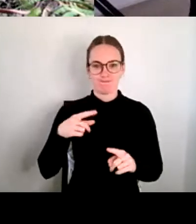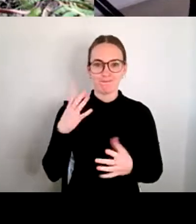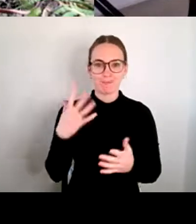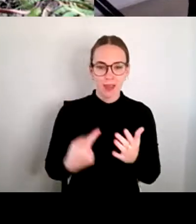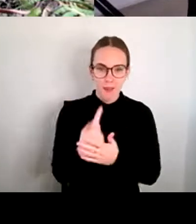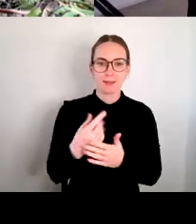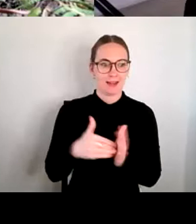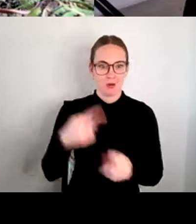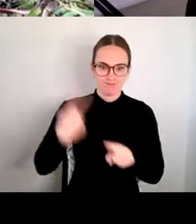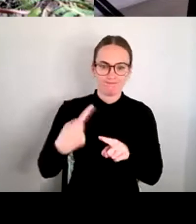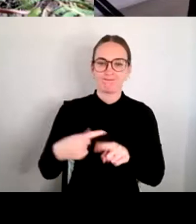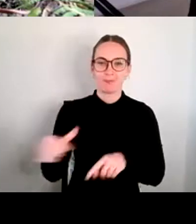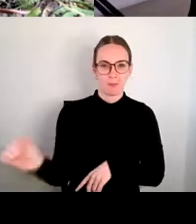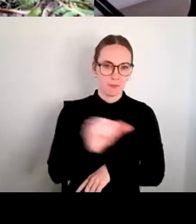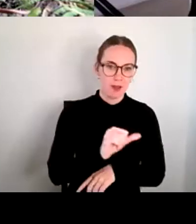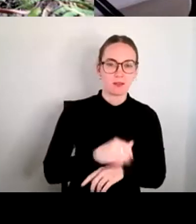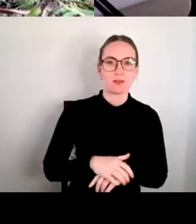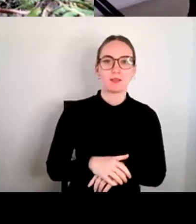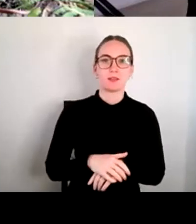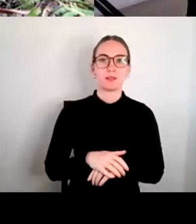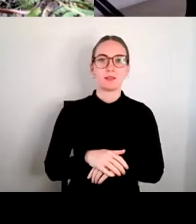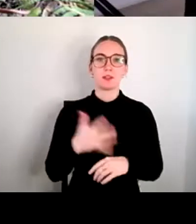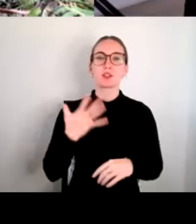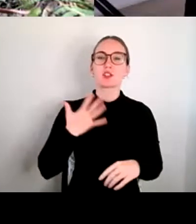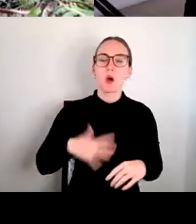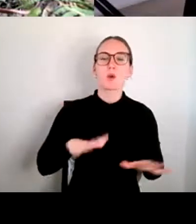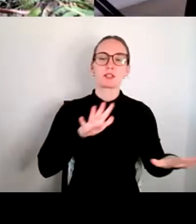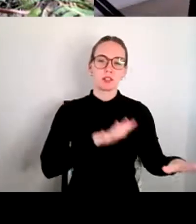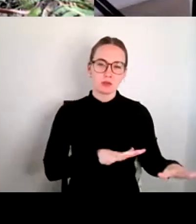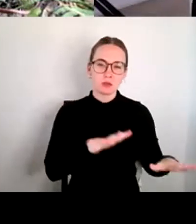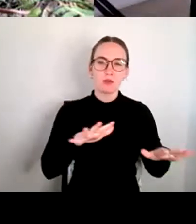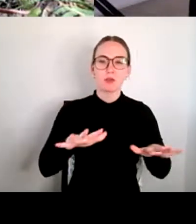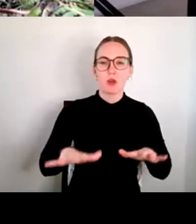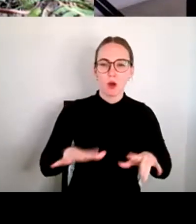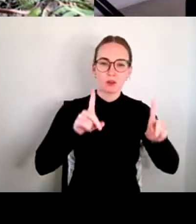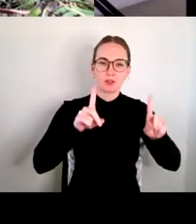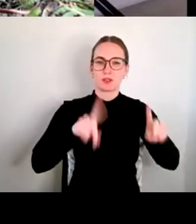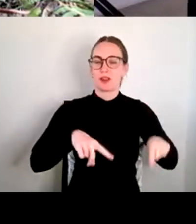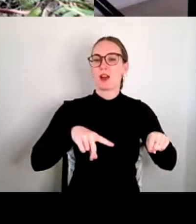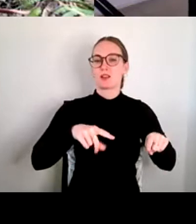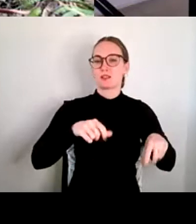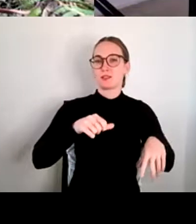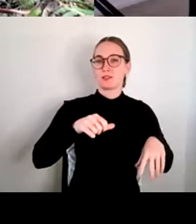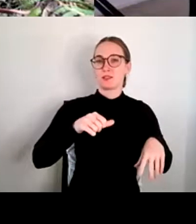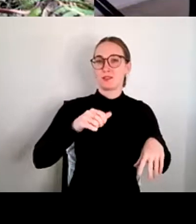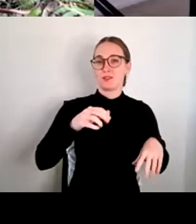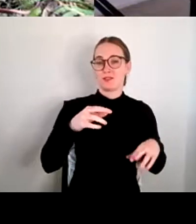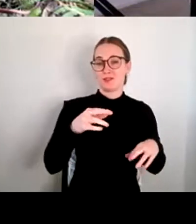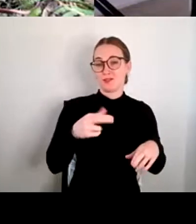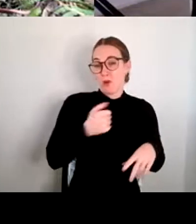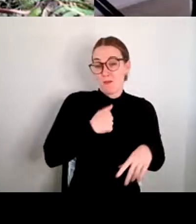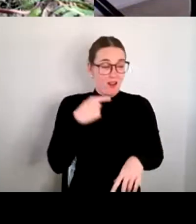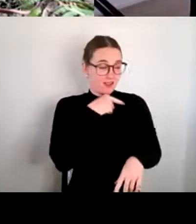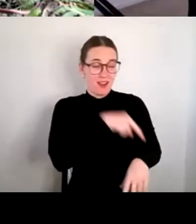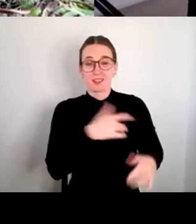I expected, because I wanted a very slow start to my son's life